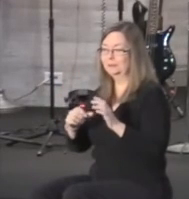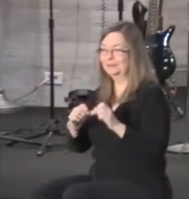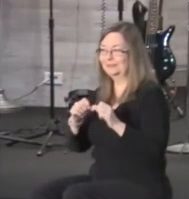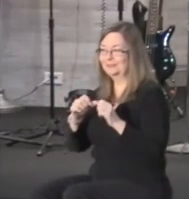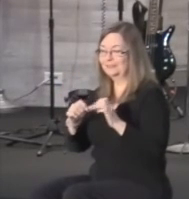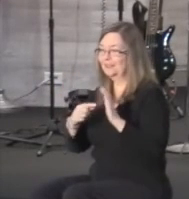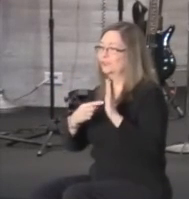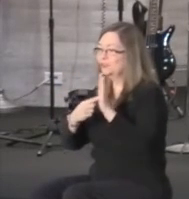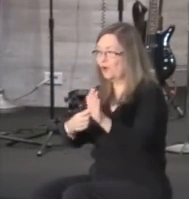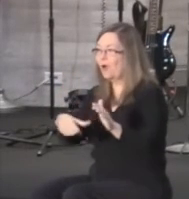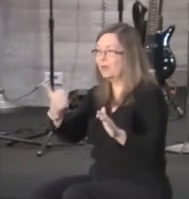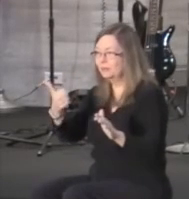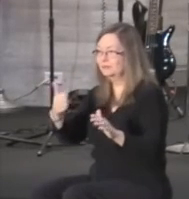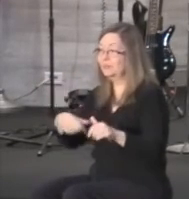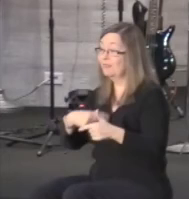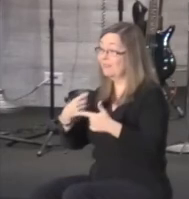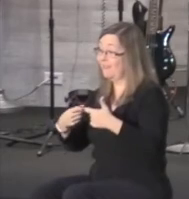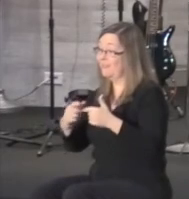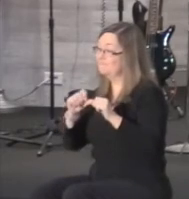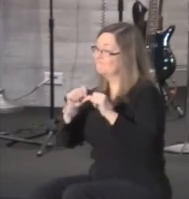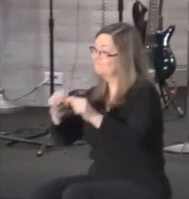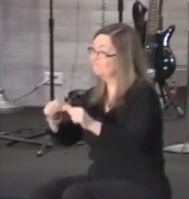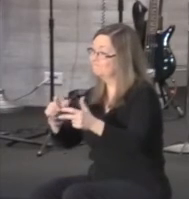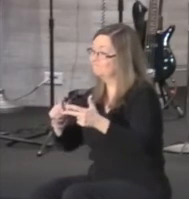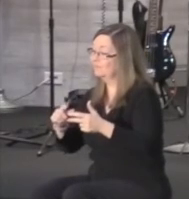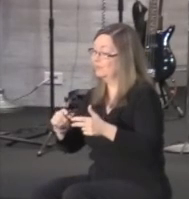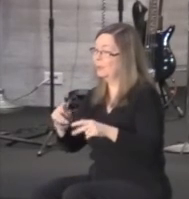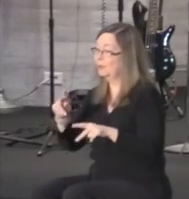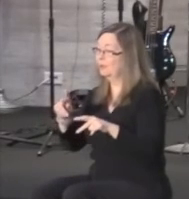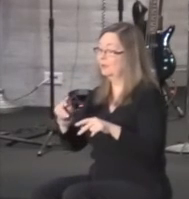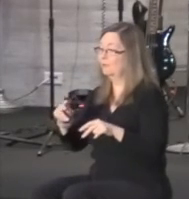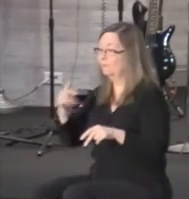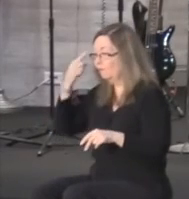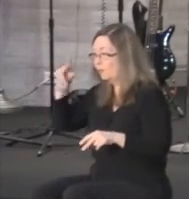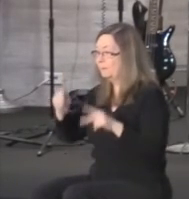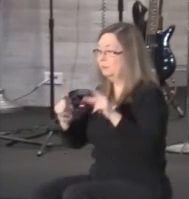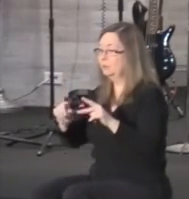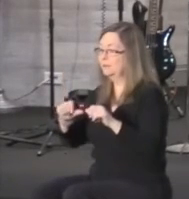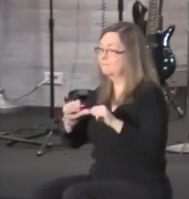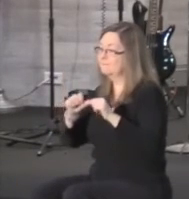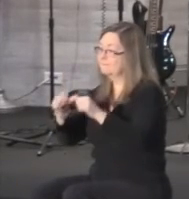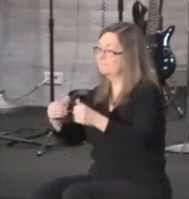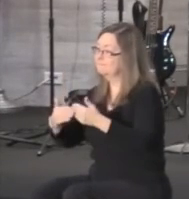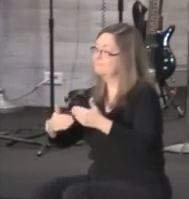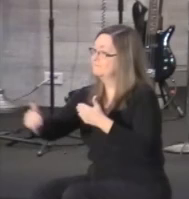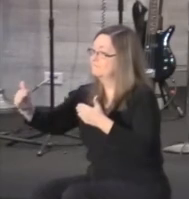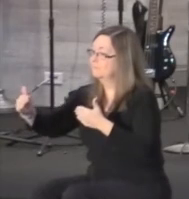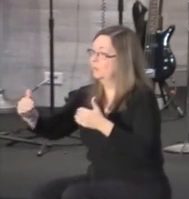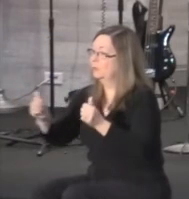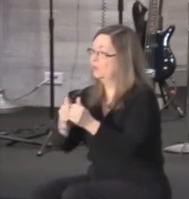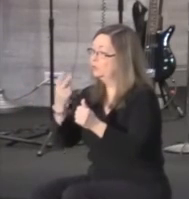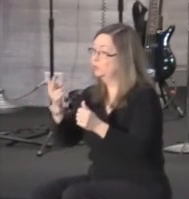And then he presses even further. He encourages them to move on. And he leaves us with two